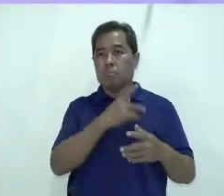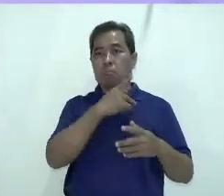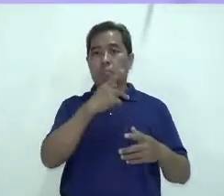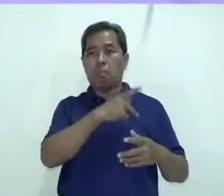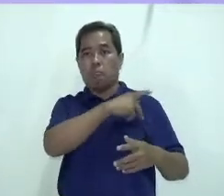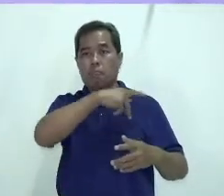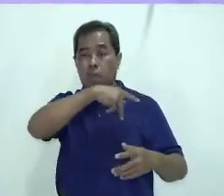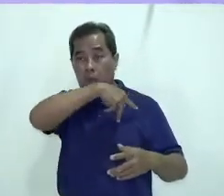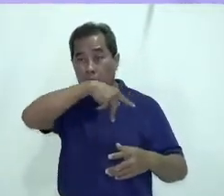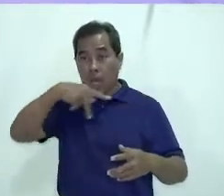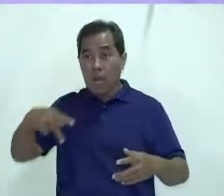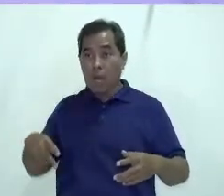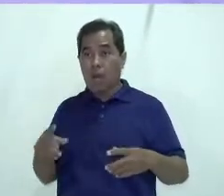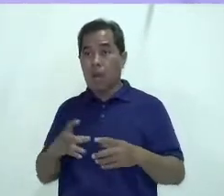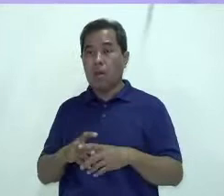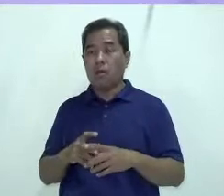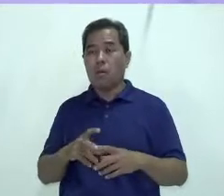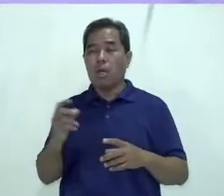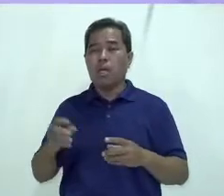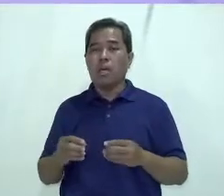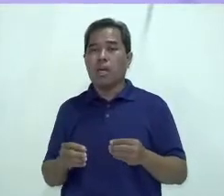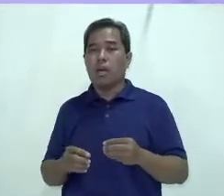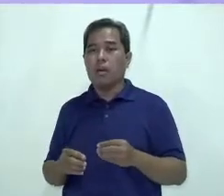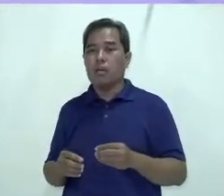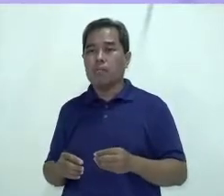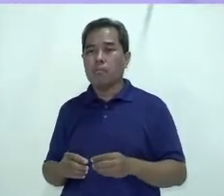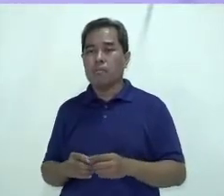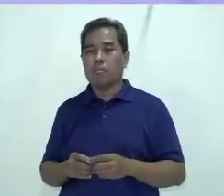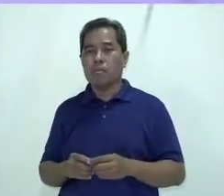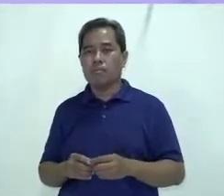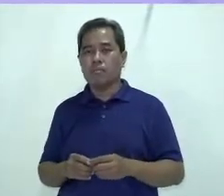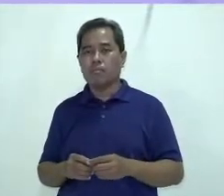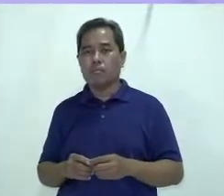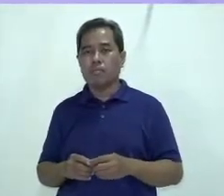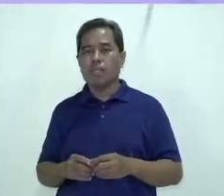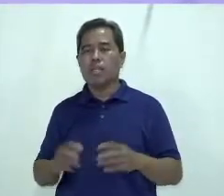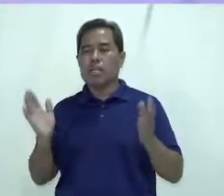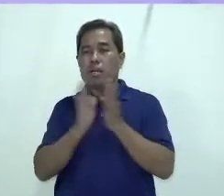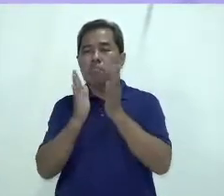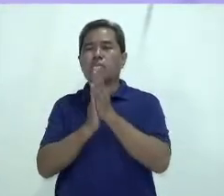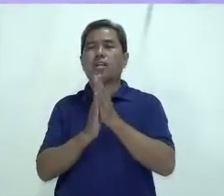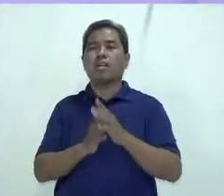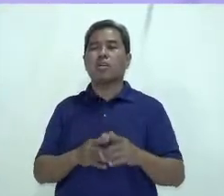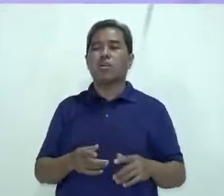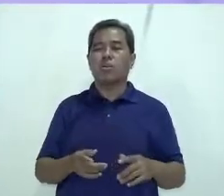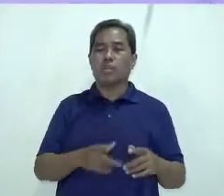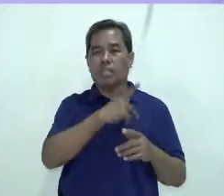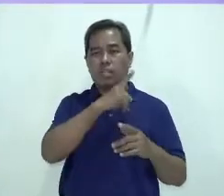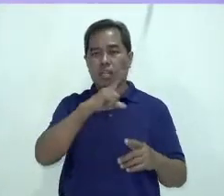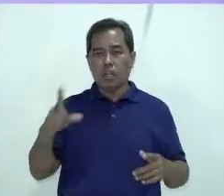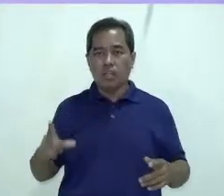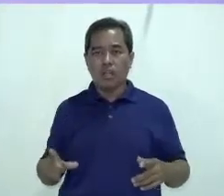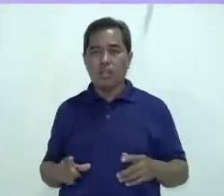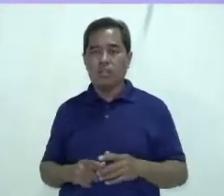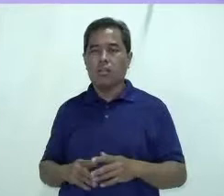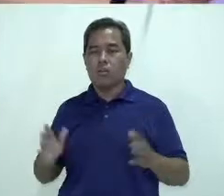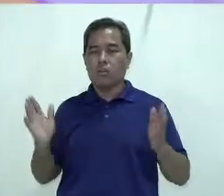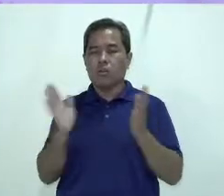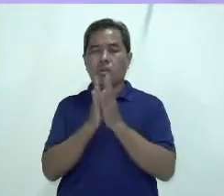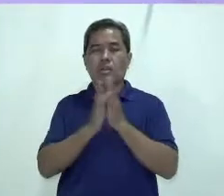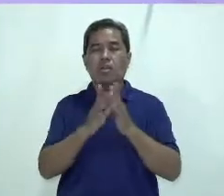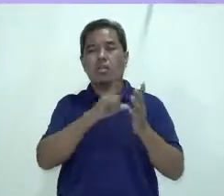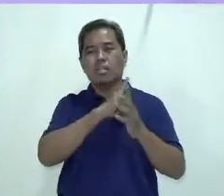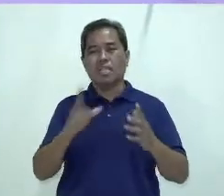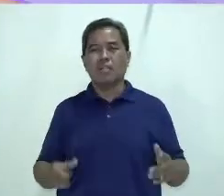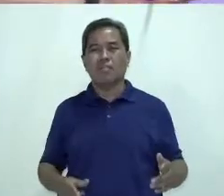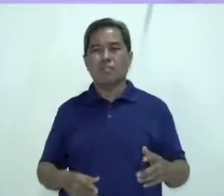woman in her home as a happy mother of children. Praise the Lord. Praise the Lord.